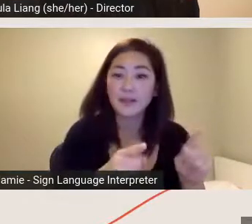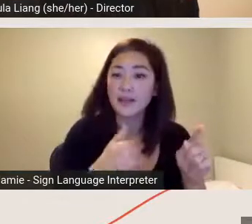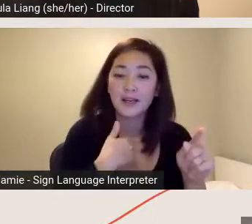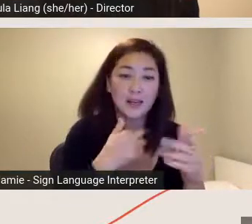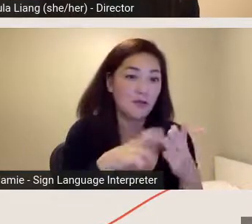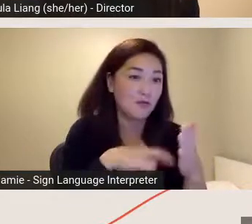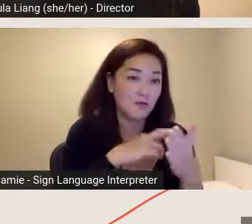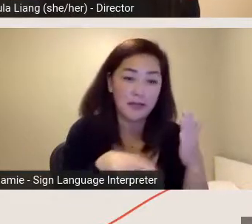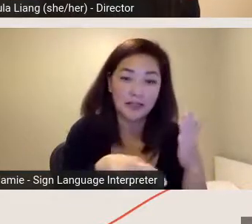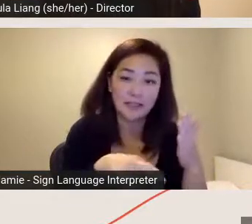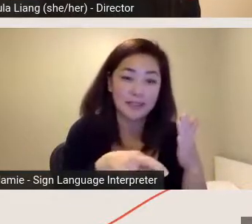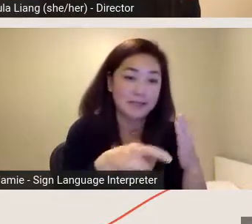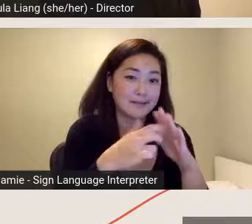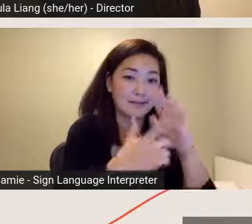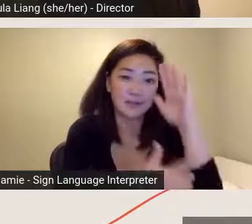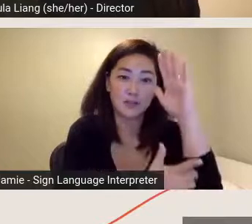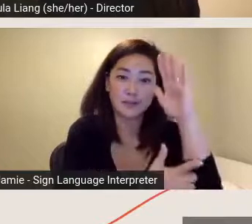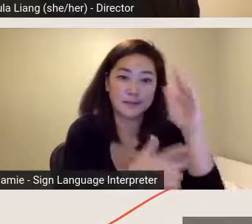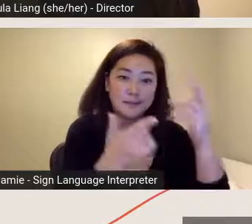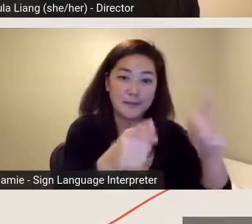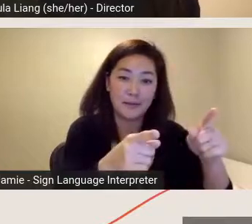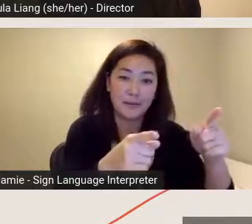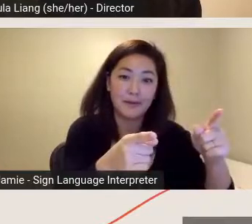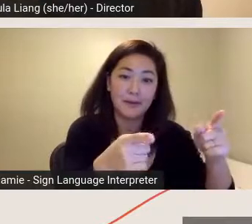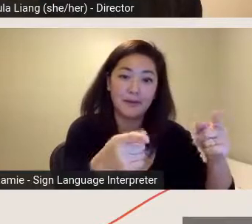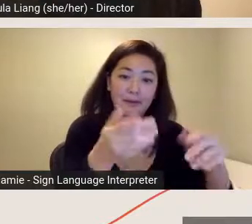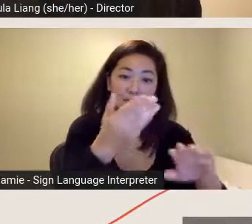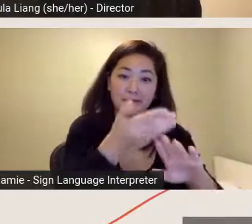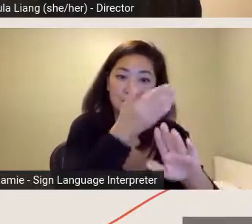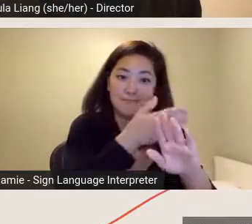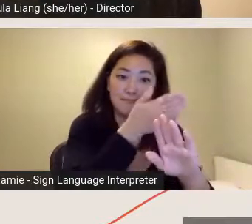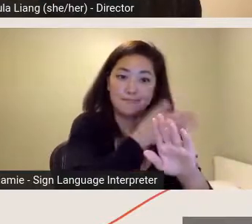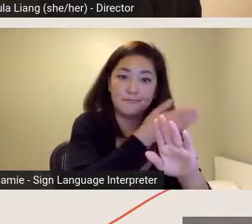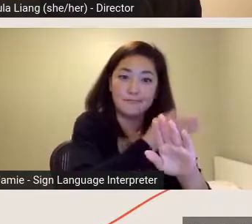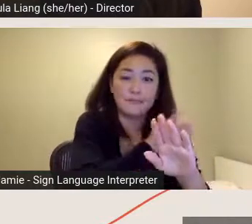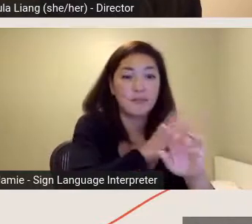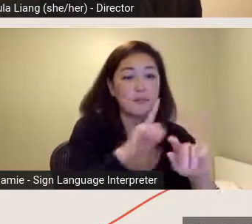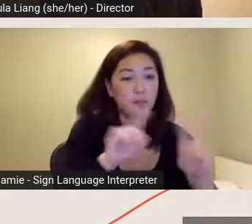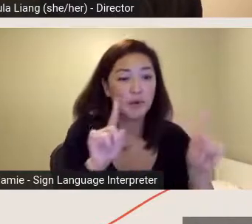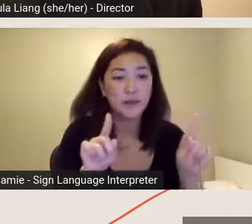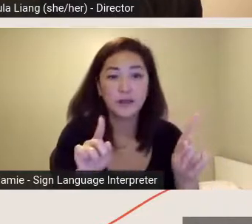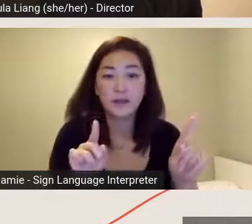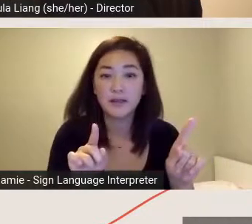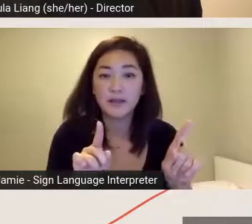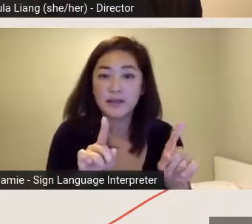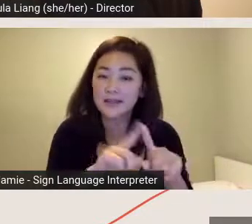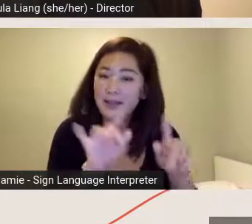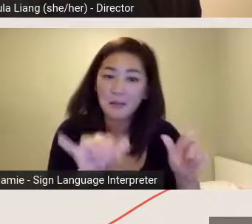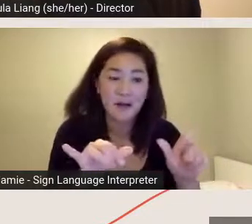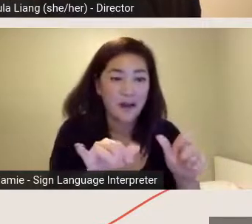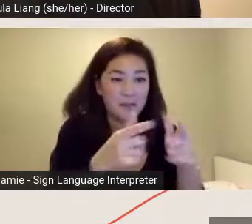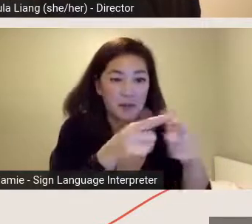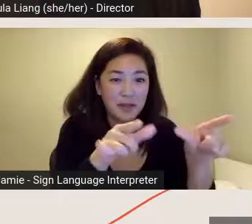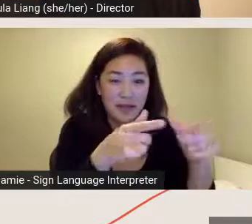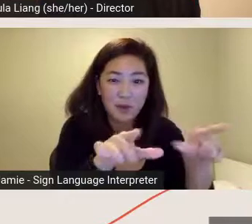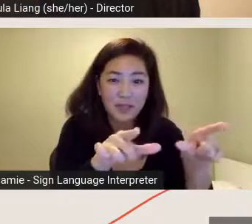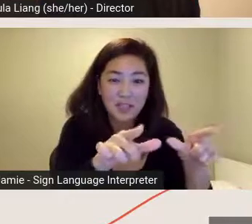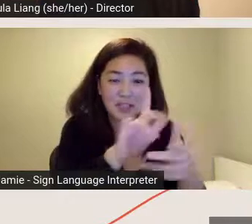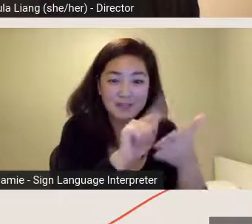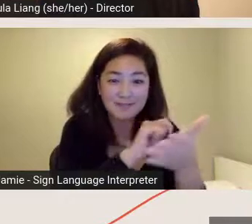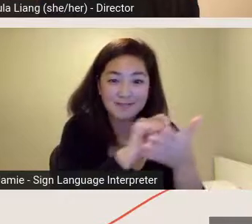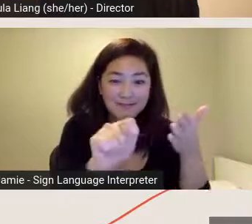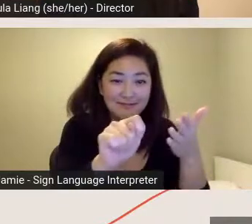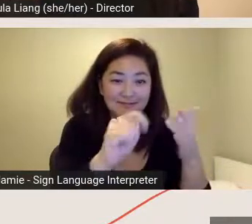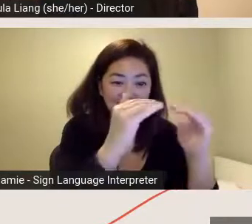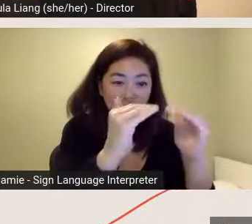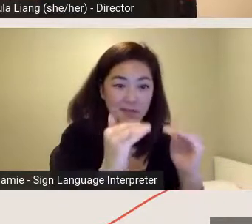of multiple generations ago, but they, but they're also linguistically isolated. And so that does like create